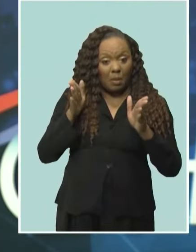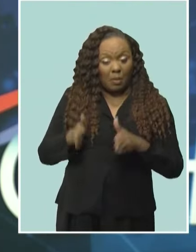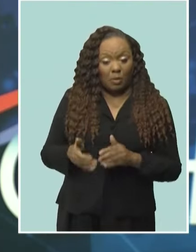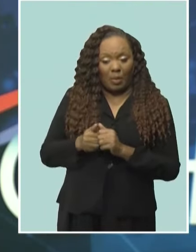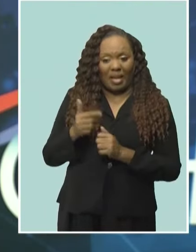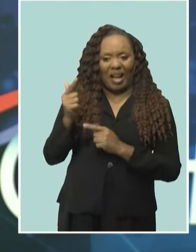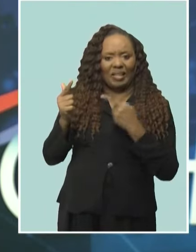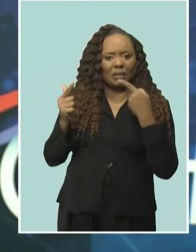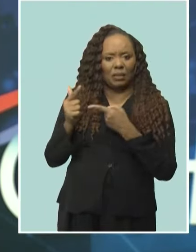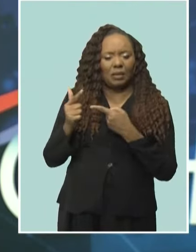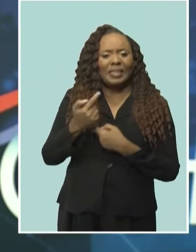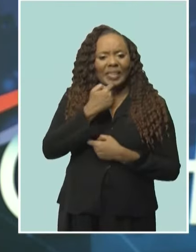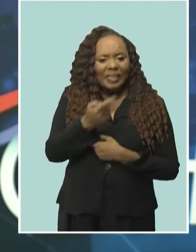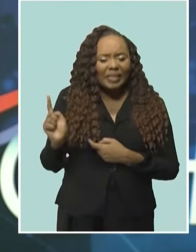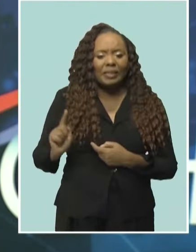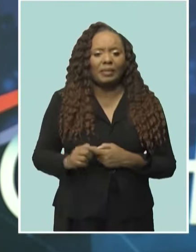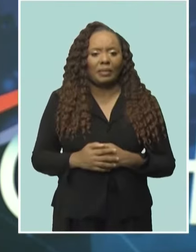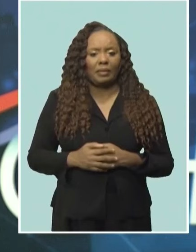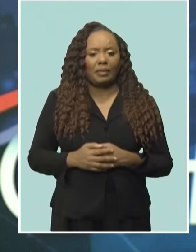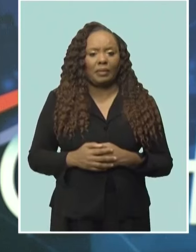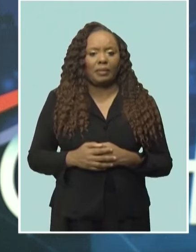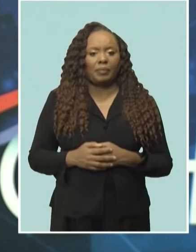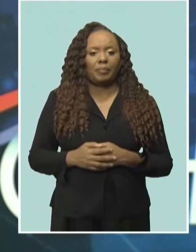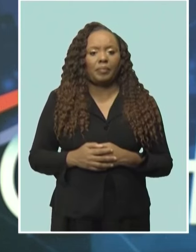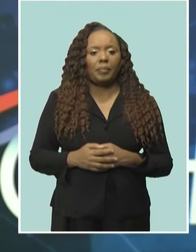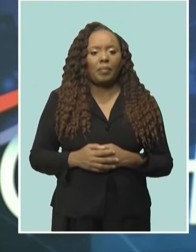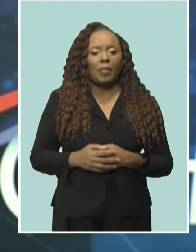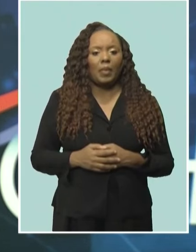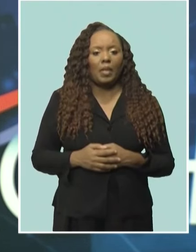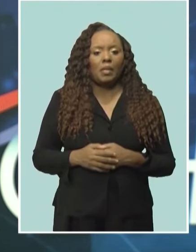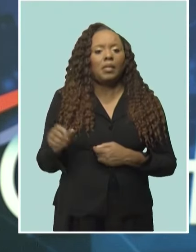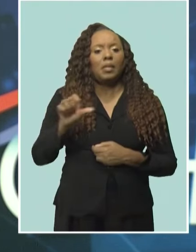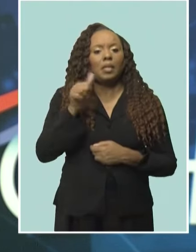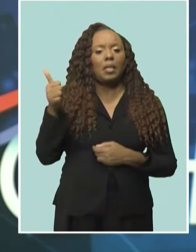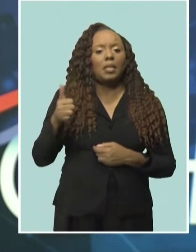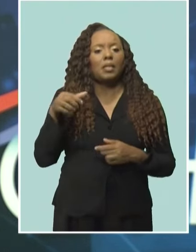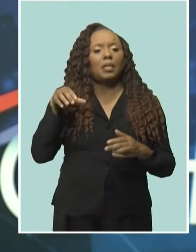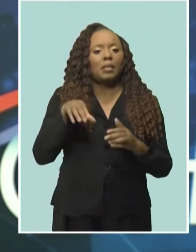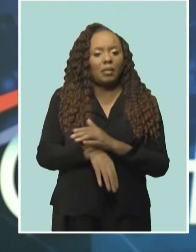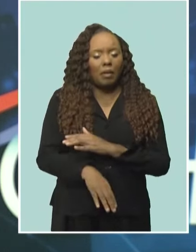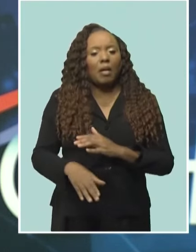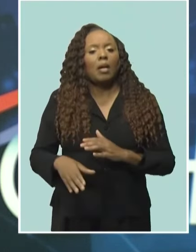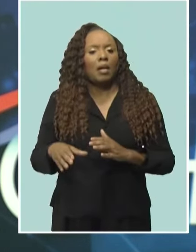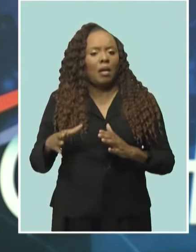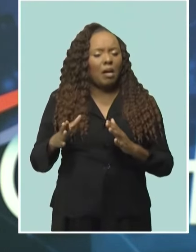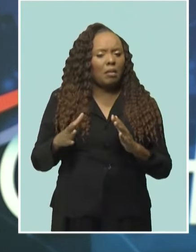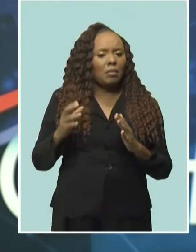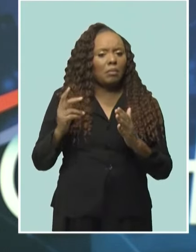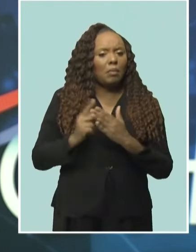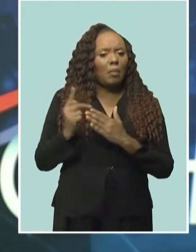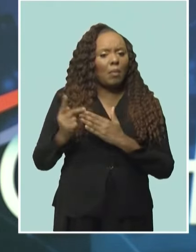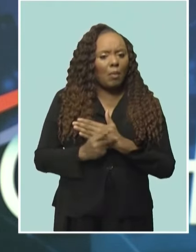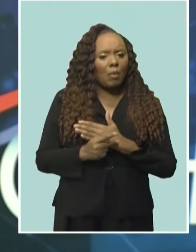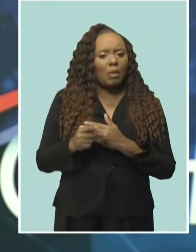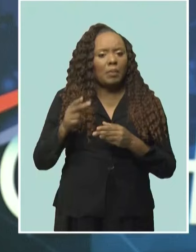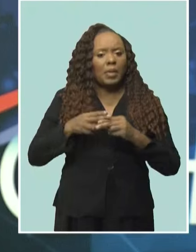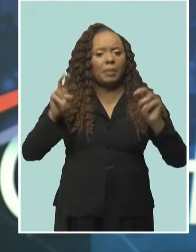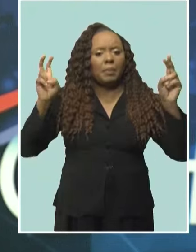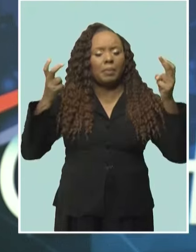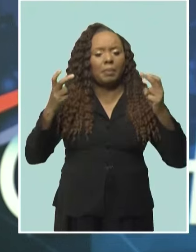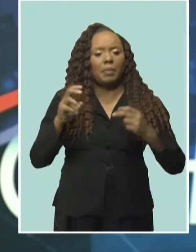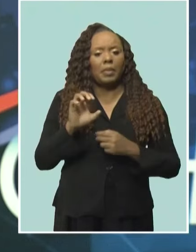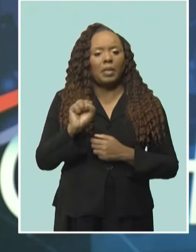Minister Motley has disclosed details of another community-oriented crime effort called the Step Up program. She says it will